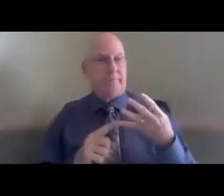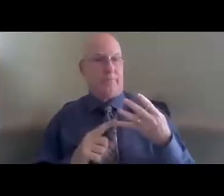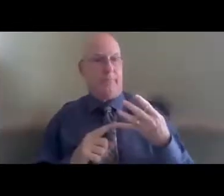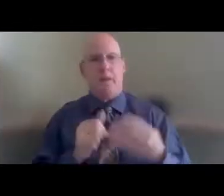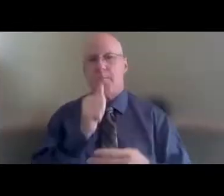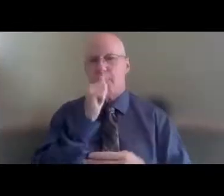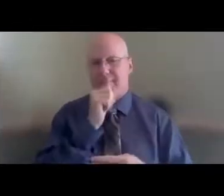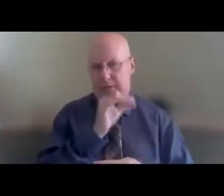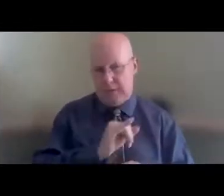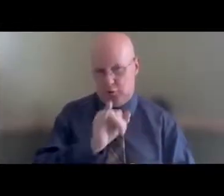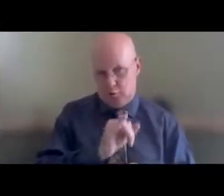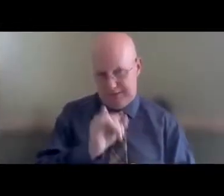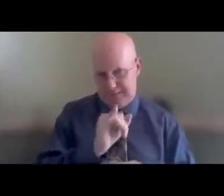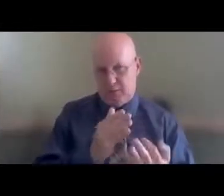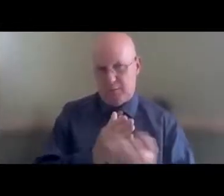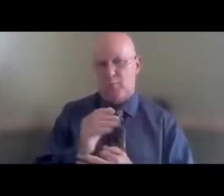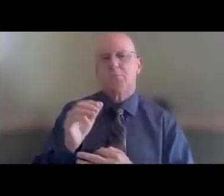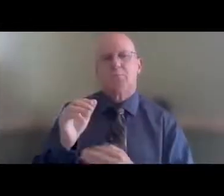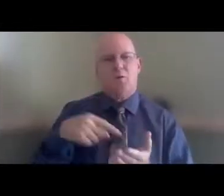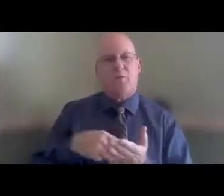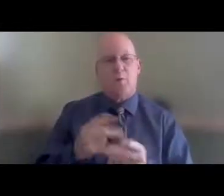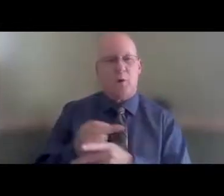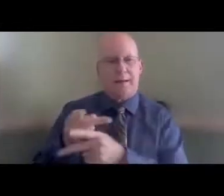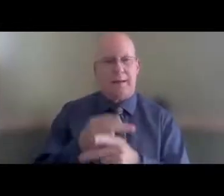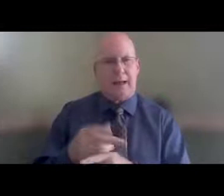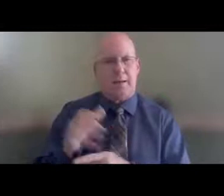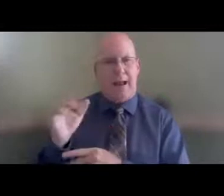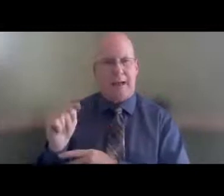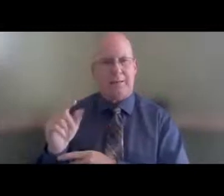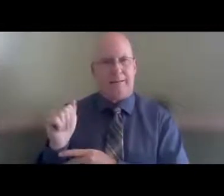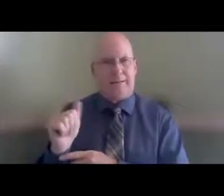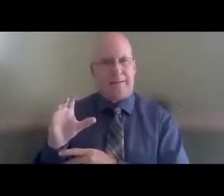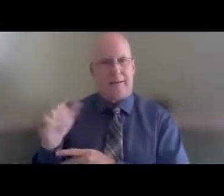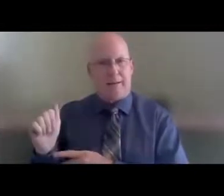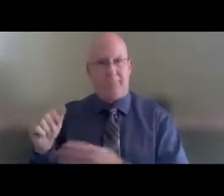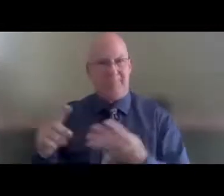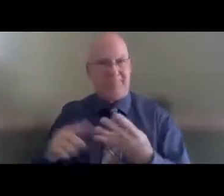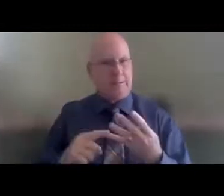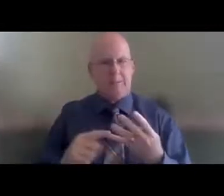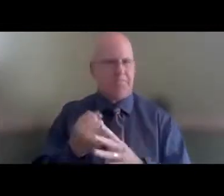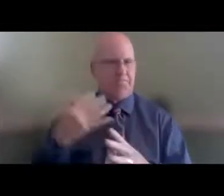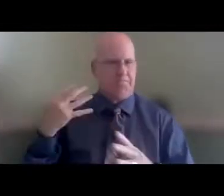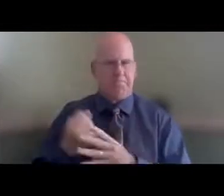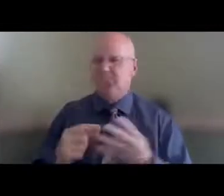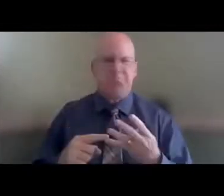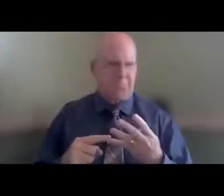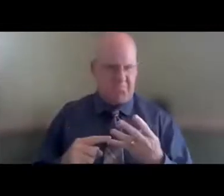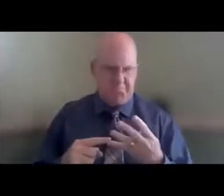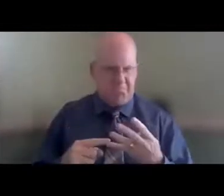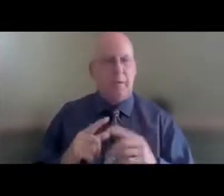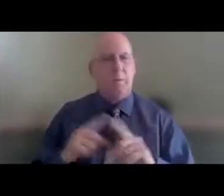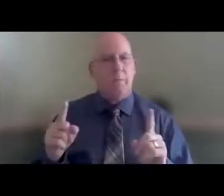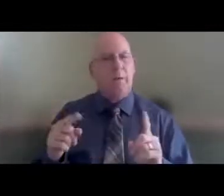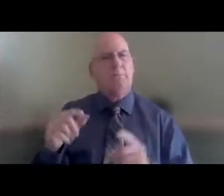Act that individuals can get. And again, we're not going to go into any great detail in that, but the Affordable Care